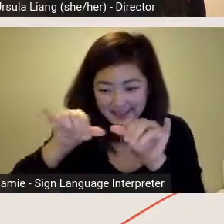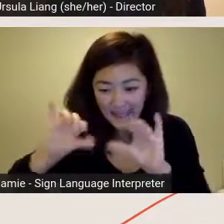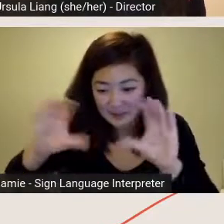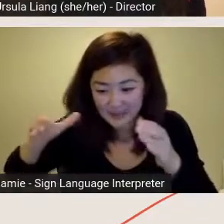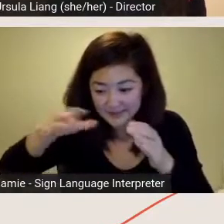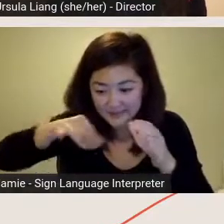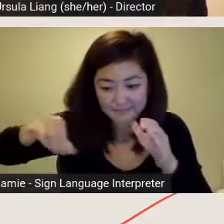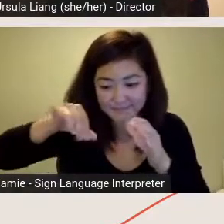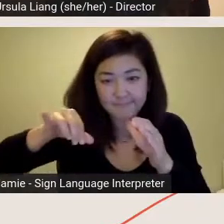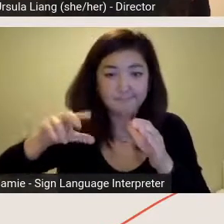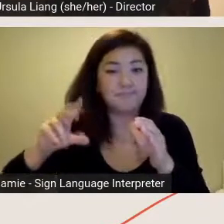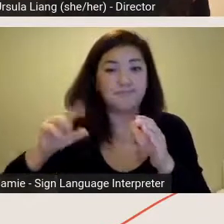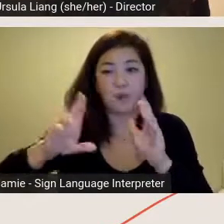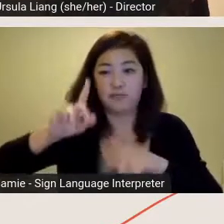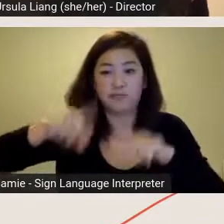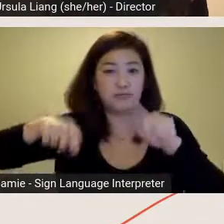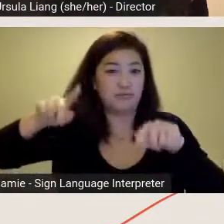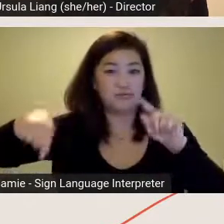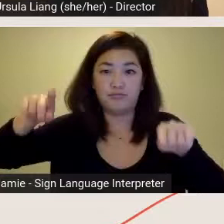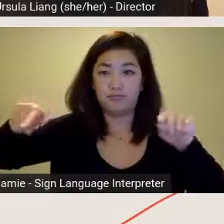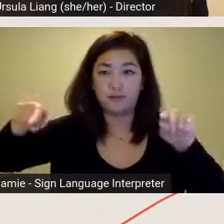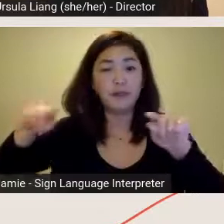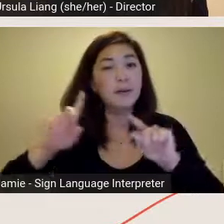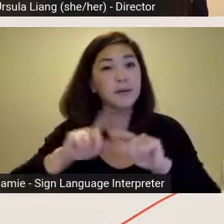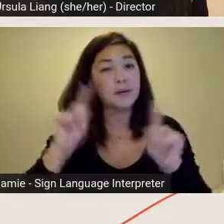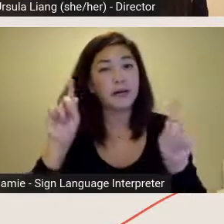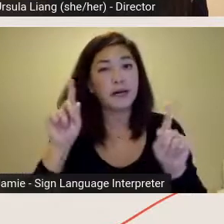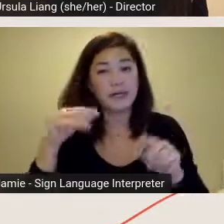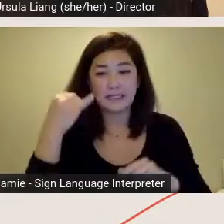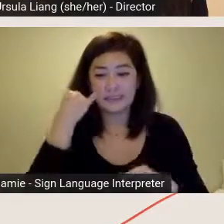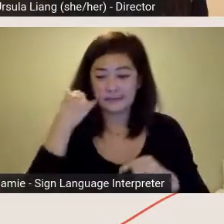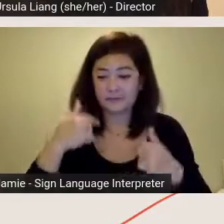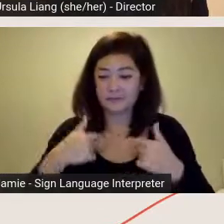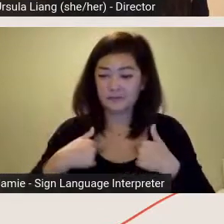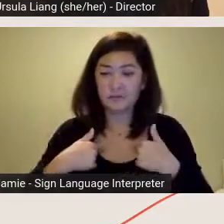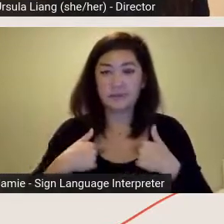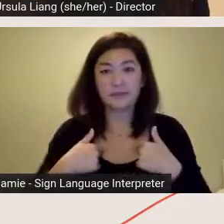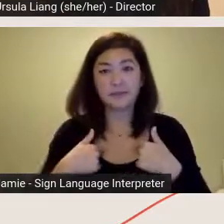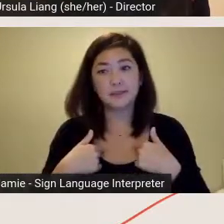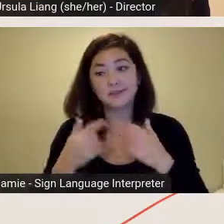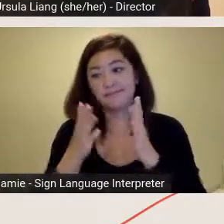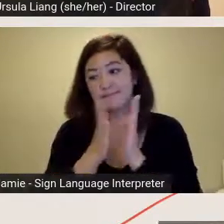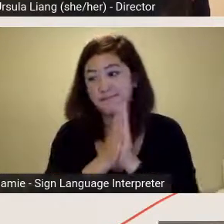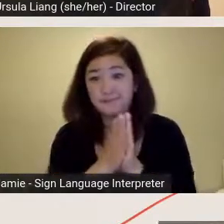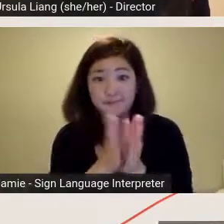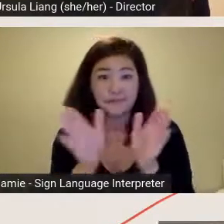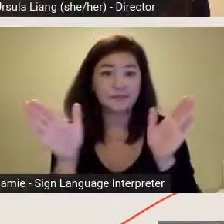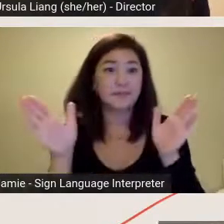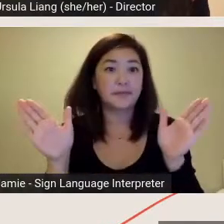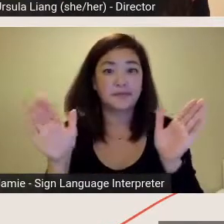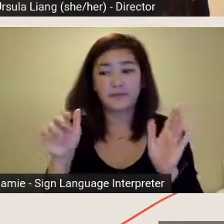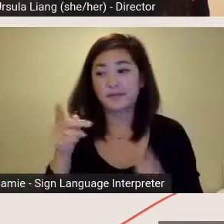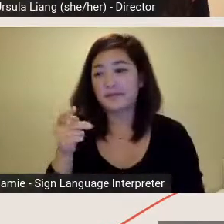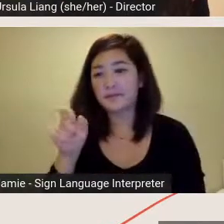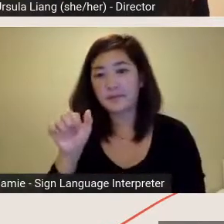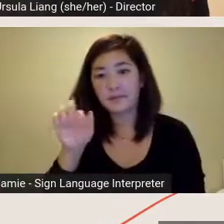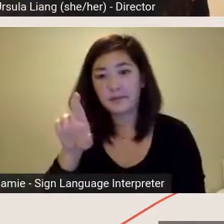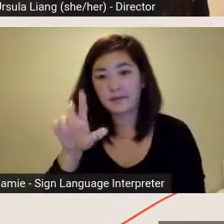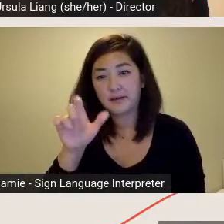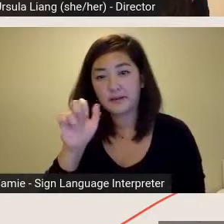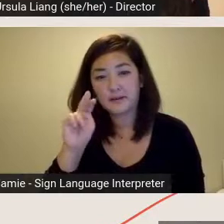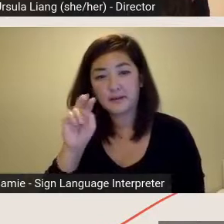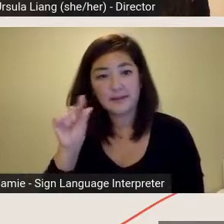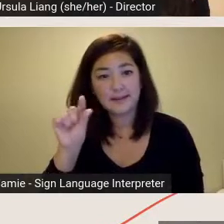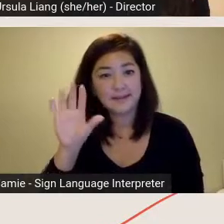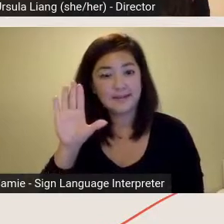we're, you know, talking about kind of the main, you know, if I'm going to generalize a little bit about like the Peter Liang side, you know,